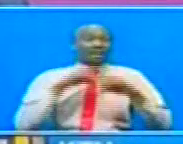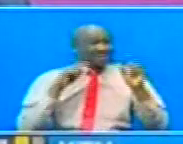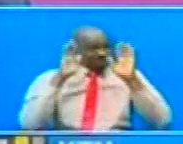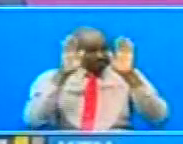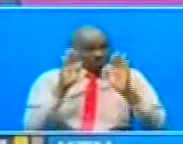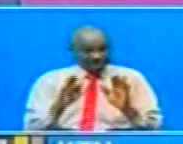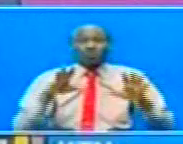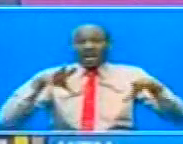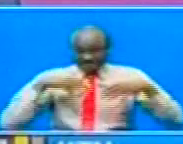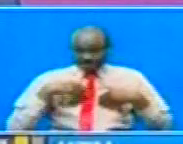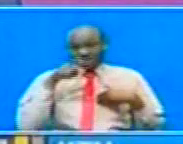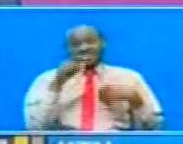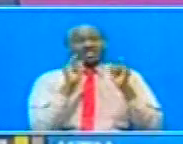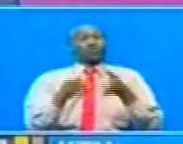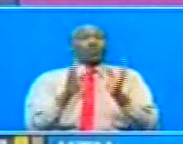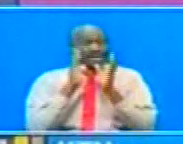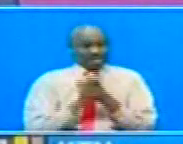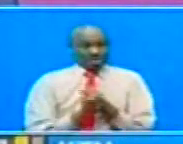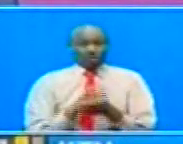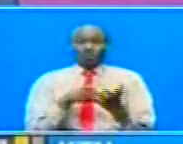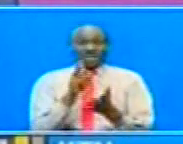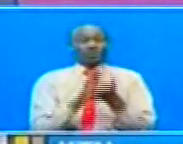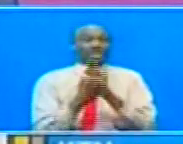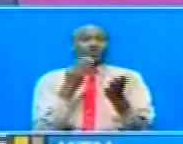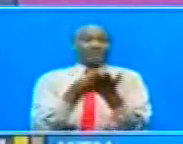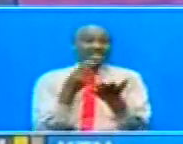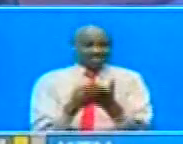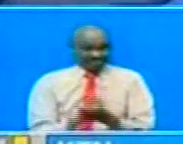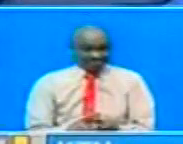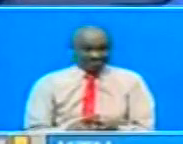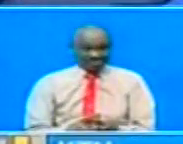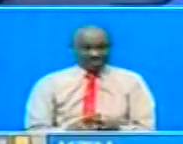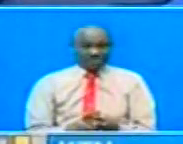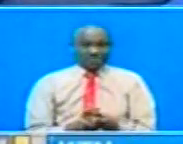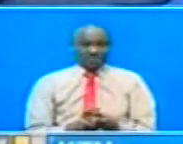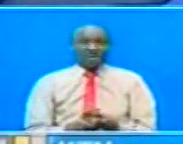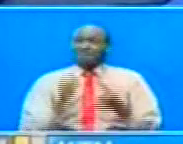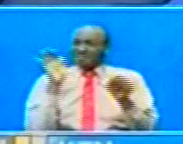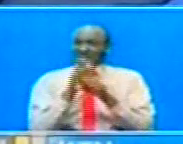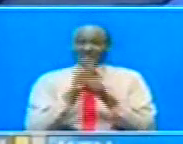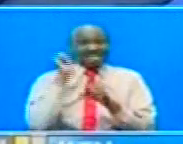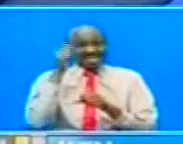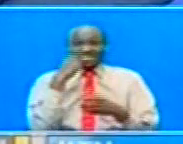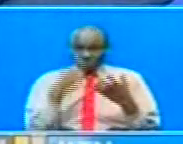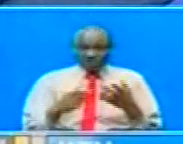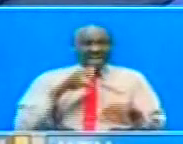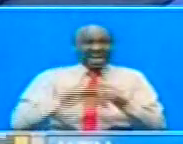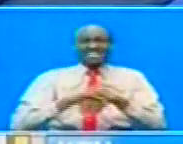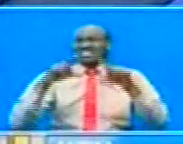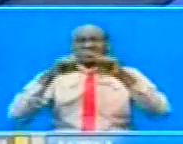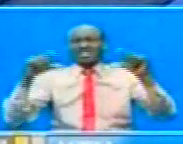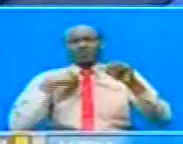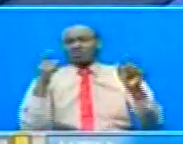we all embrace this new method of payment. But I see, as here's the concern, lots of Kenyans are getting their cards from different